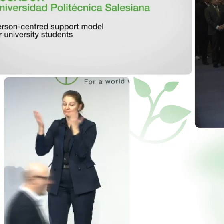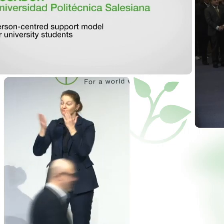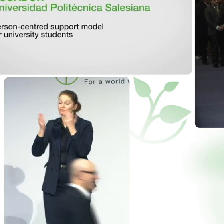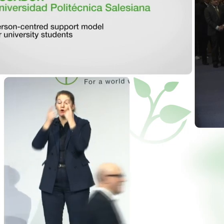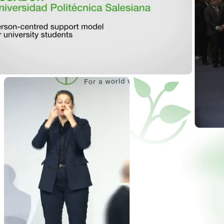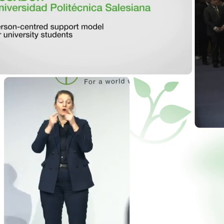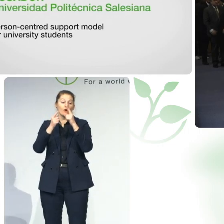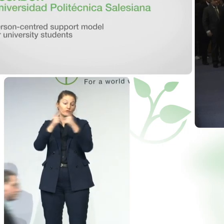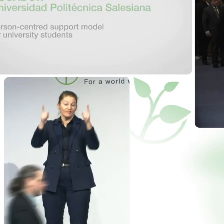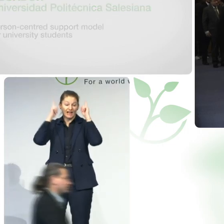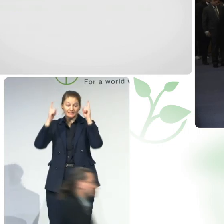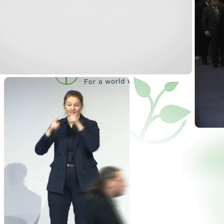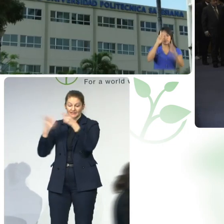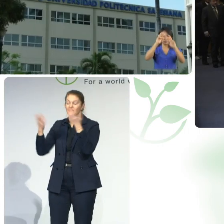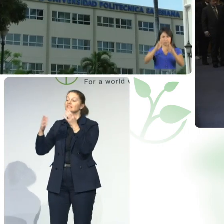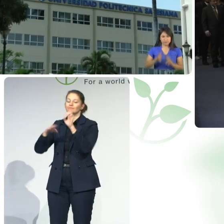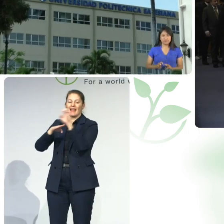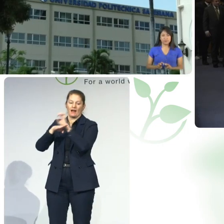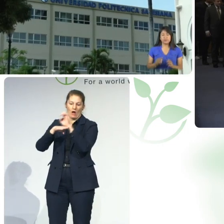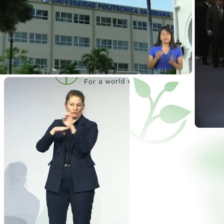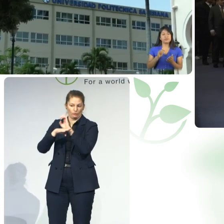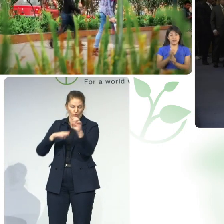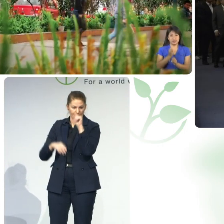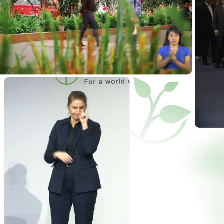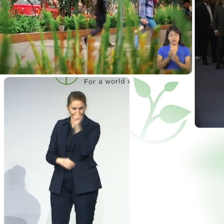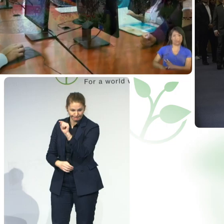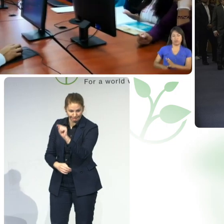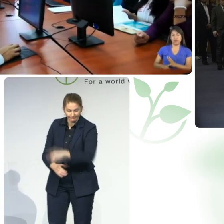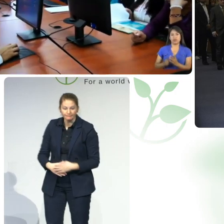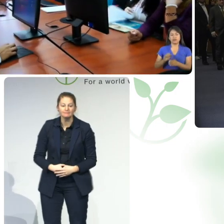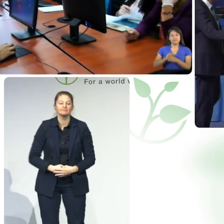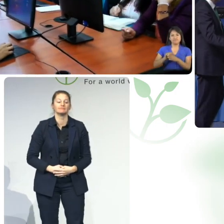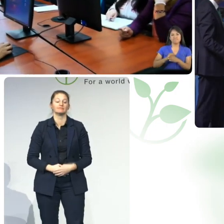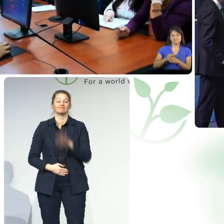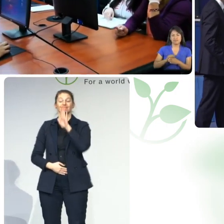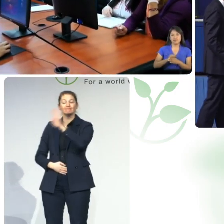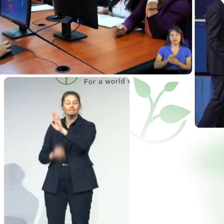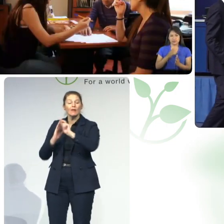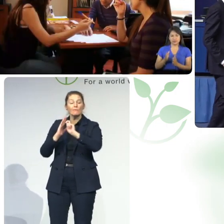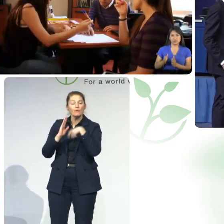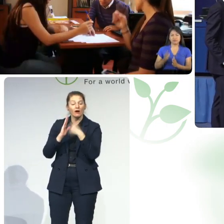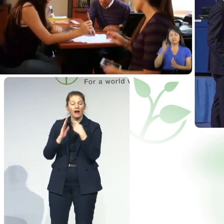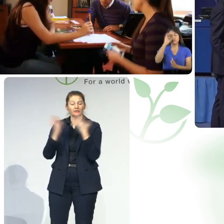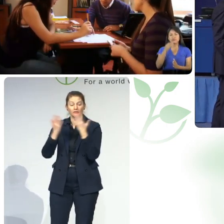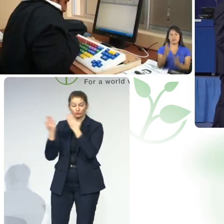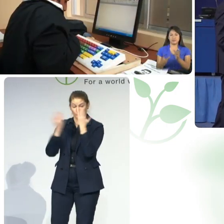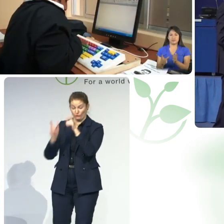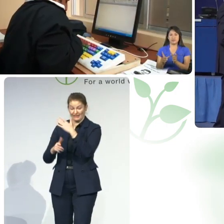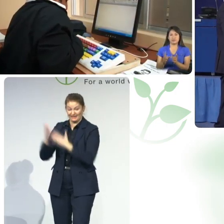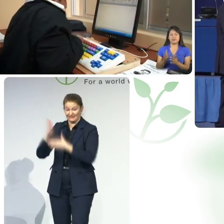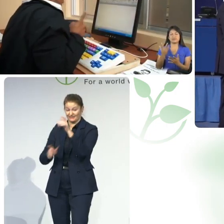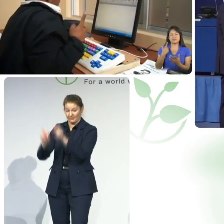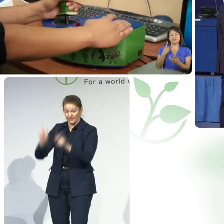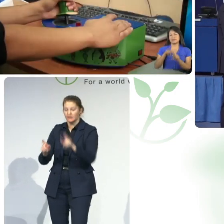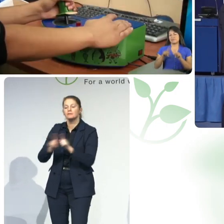Congratulations to Universidad Politécnica Salesiana from Ecuador. In their educational inclusion project,